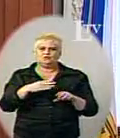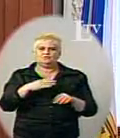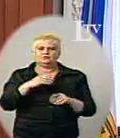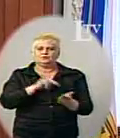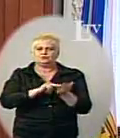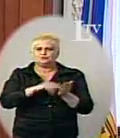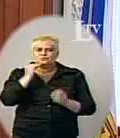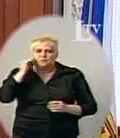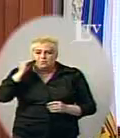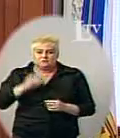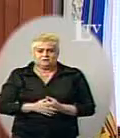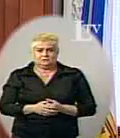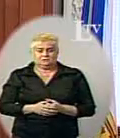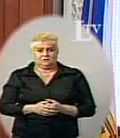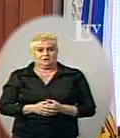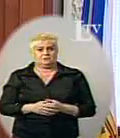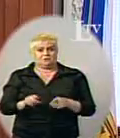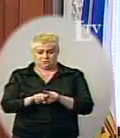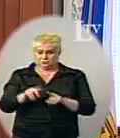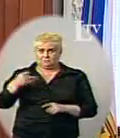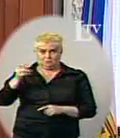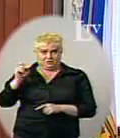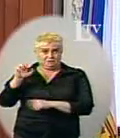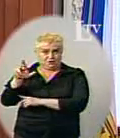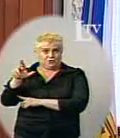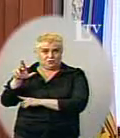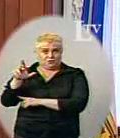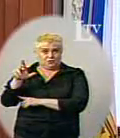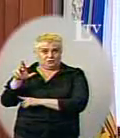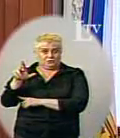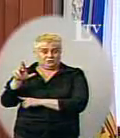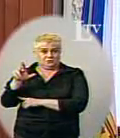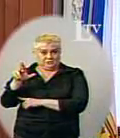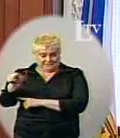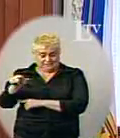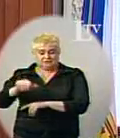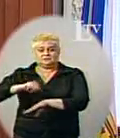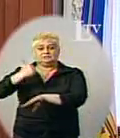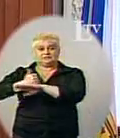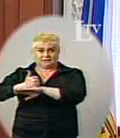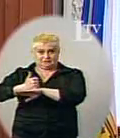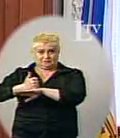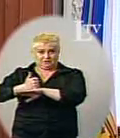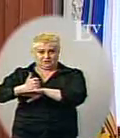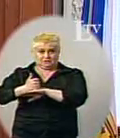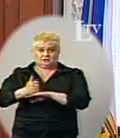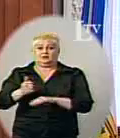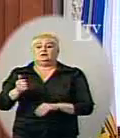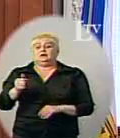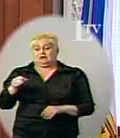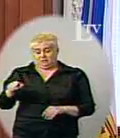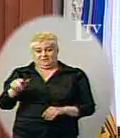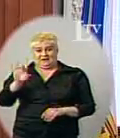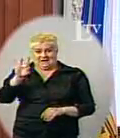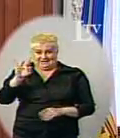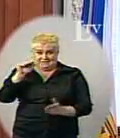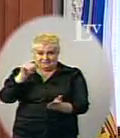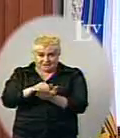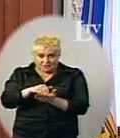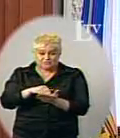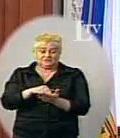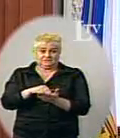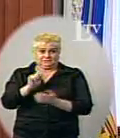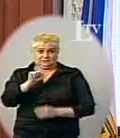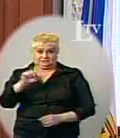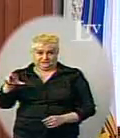now, thanks to an initiative by the Premier himself, 18,000 seniors who are in